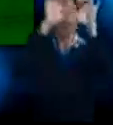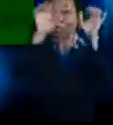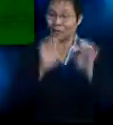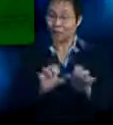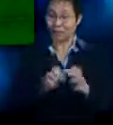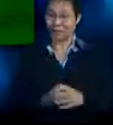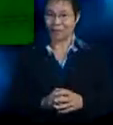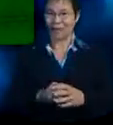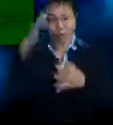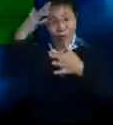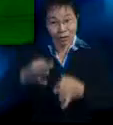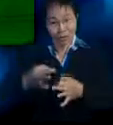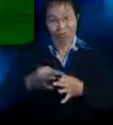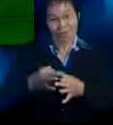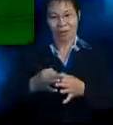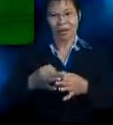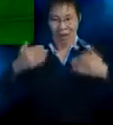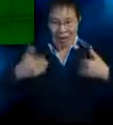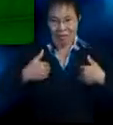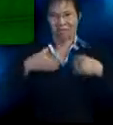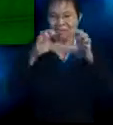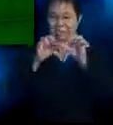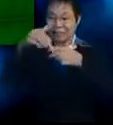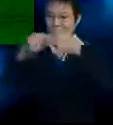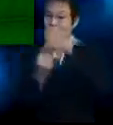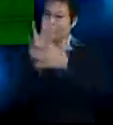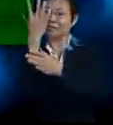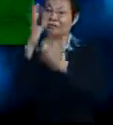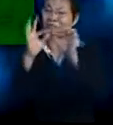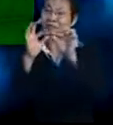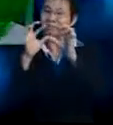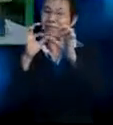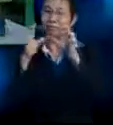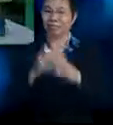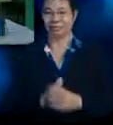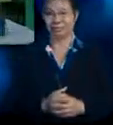Experiment to determine the presence of starch in plants.